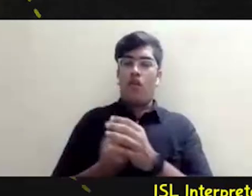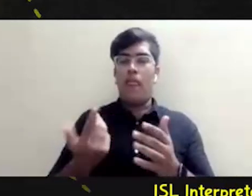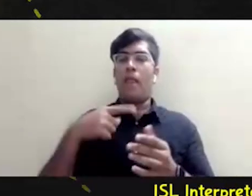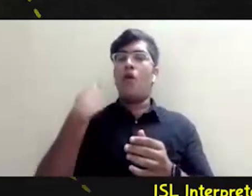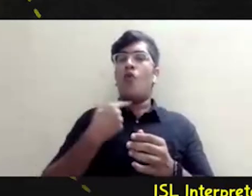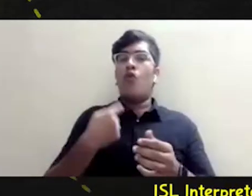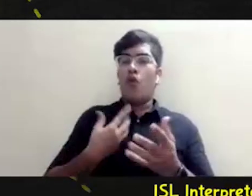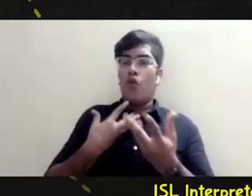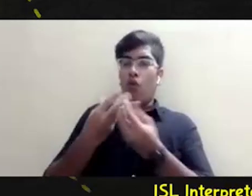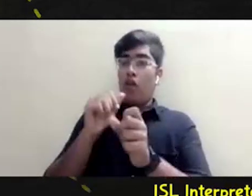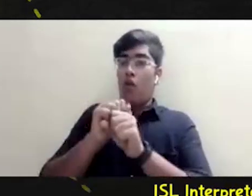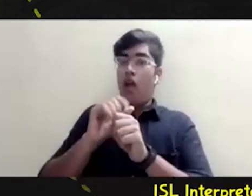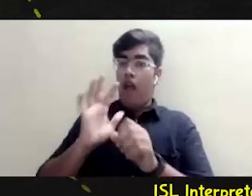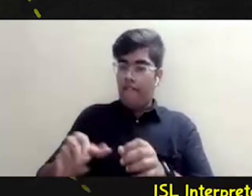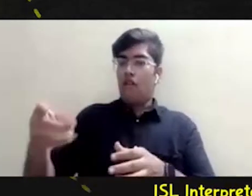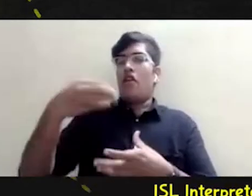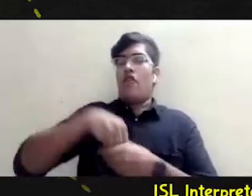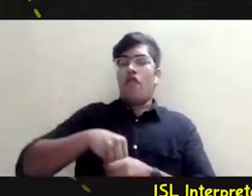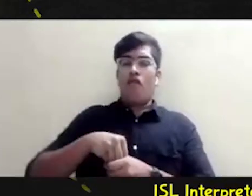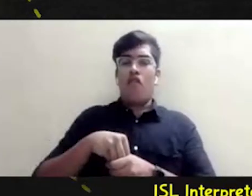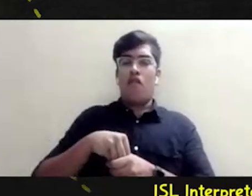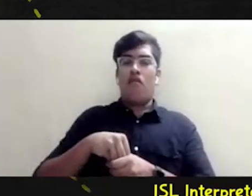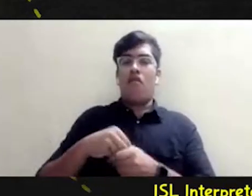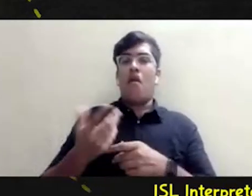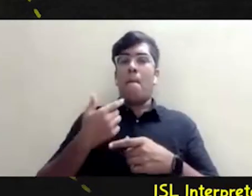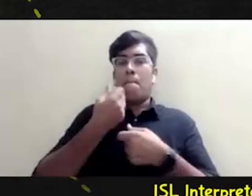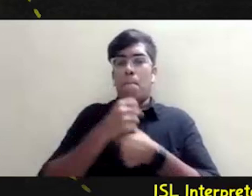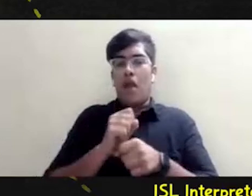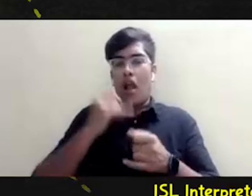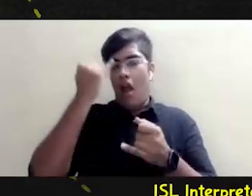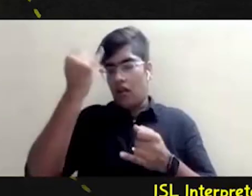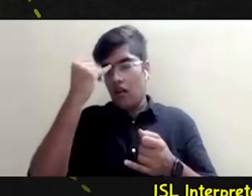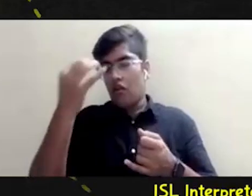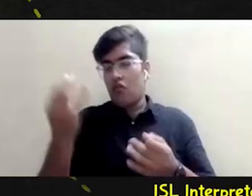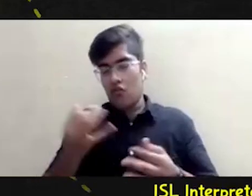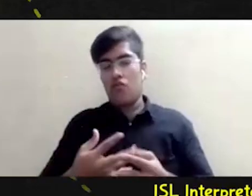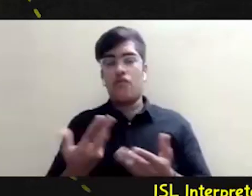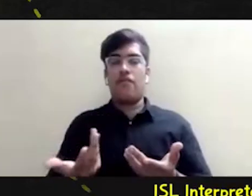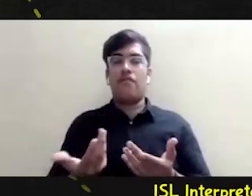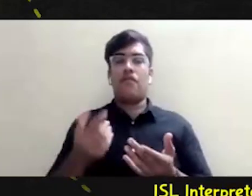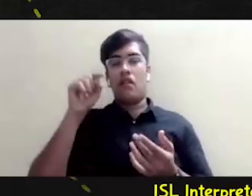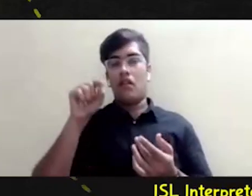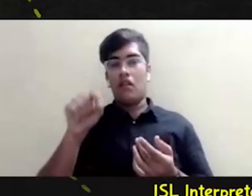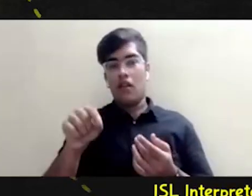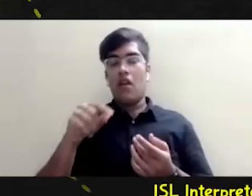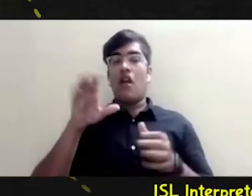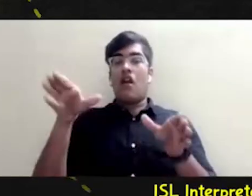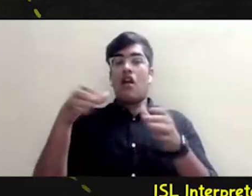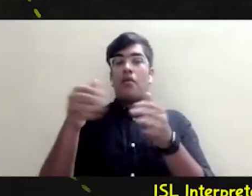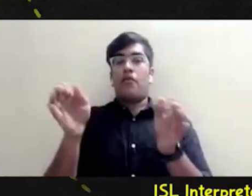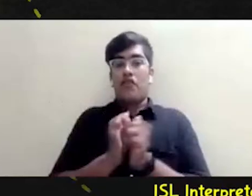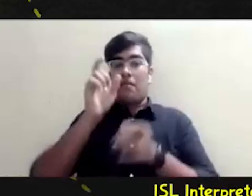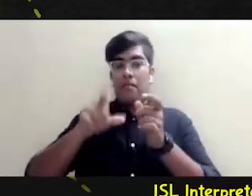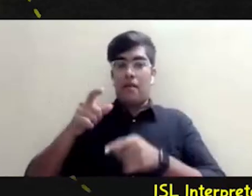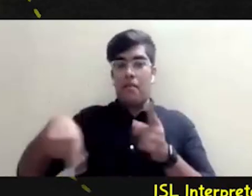to do certain kind of work or build narratives around that, and make that community people